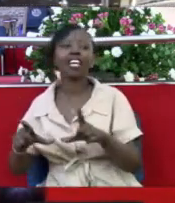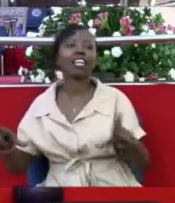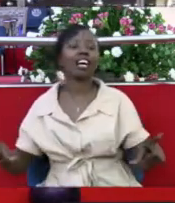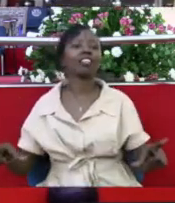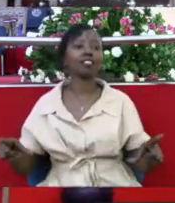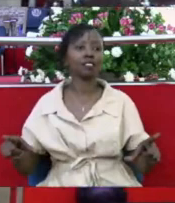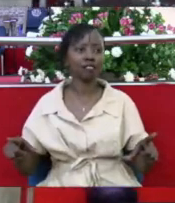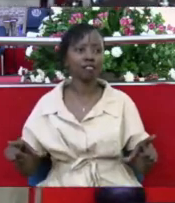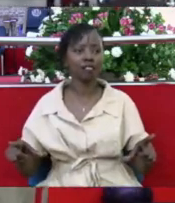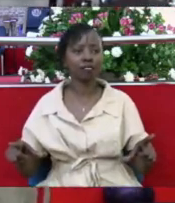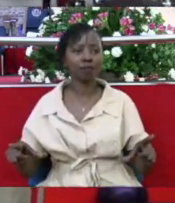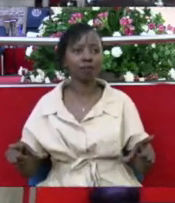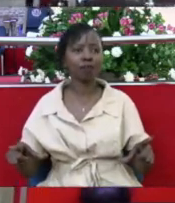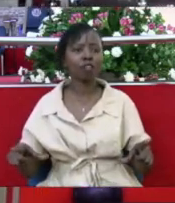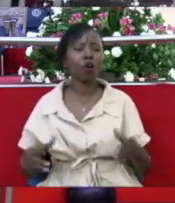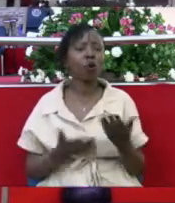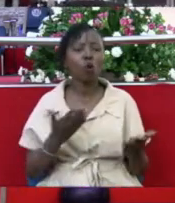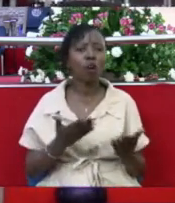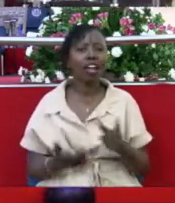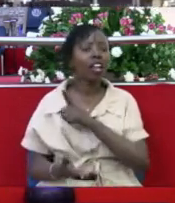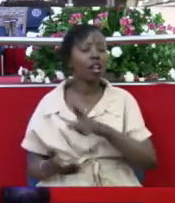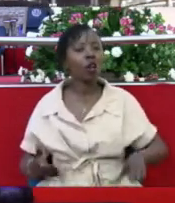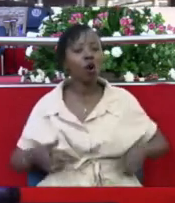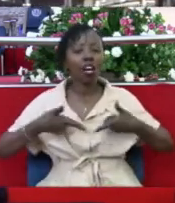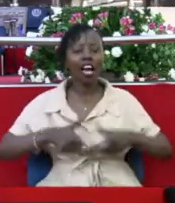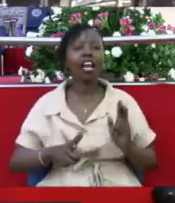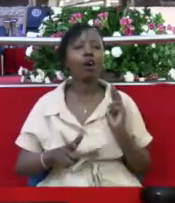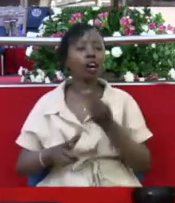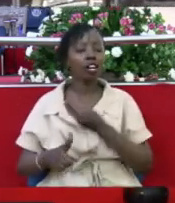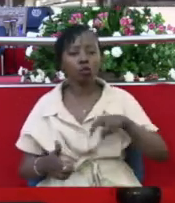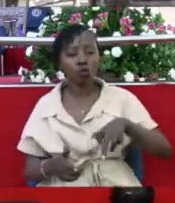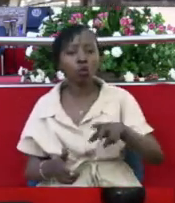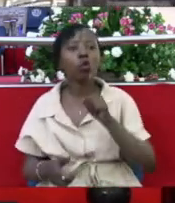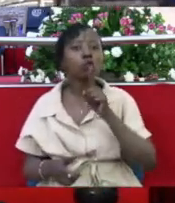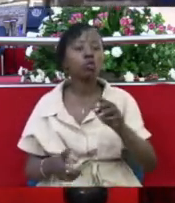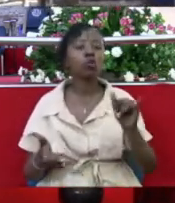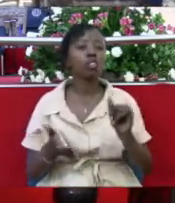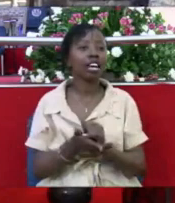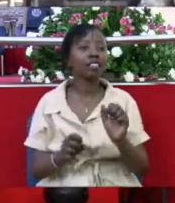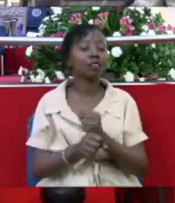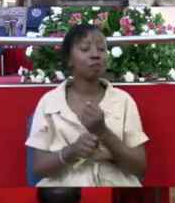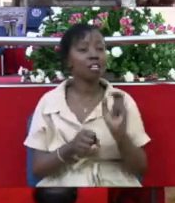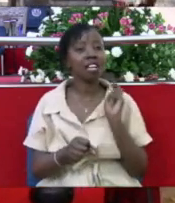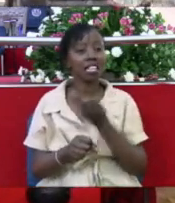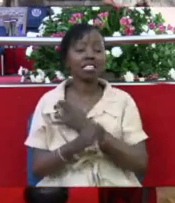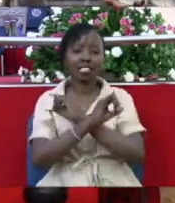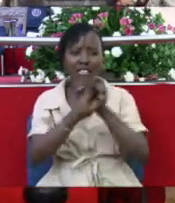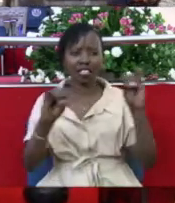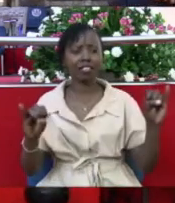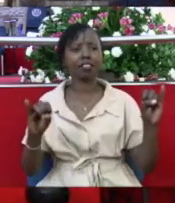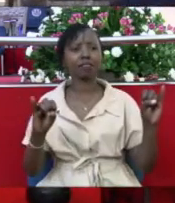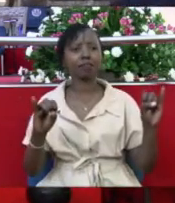he can sanctify you. Ambaye Mungu anakukubalia utembee ili akaweze kukutakasa. Otherwise, ama si